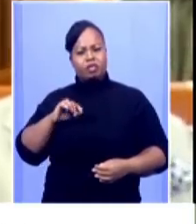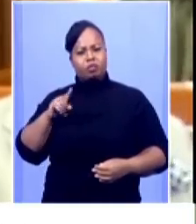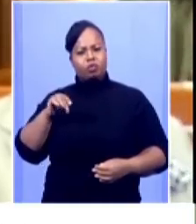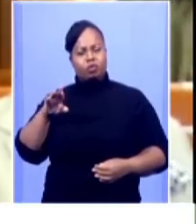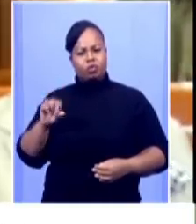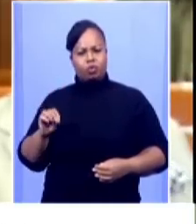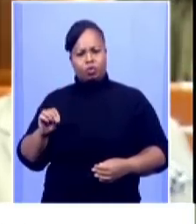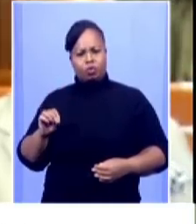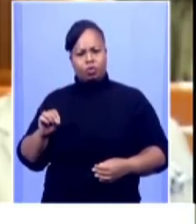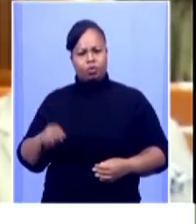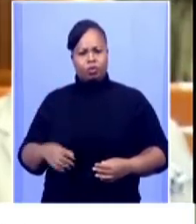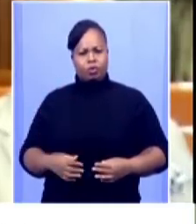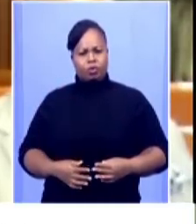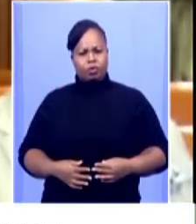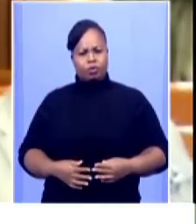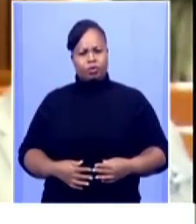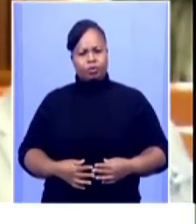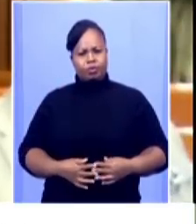Mazibuko.